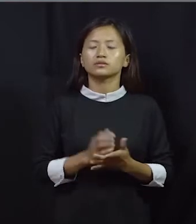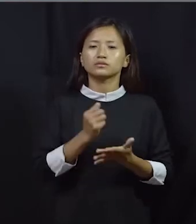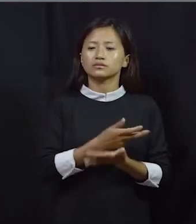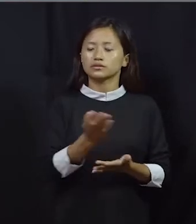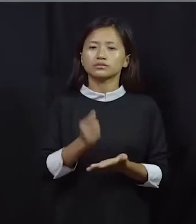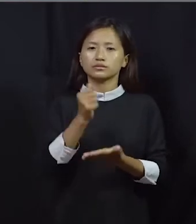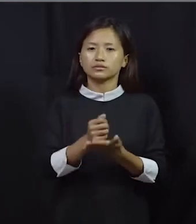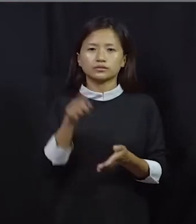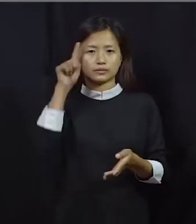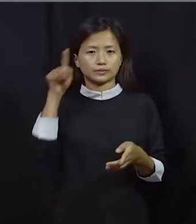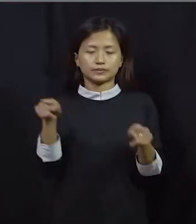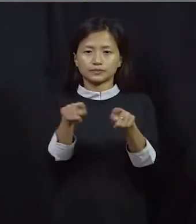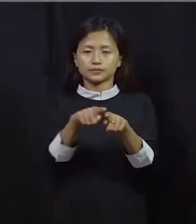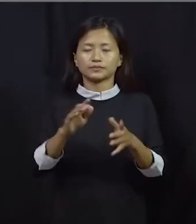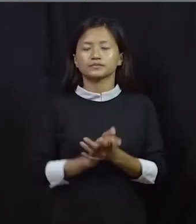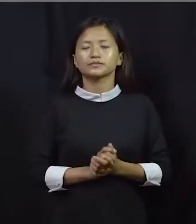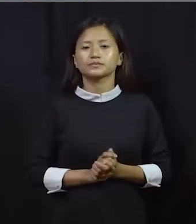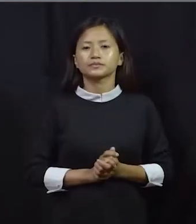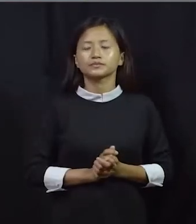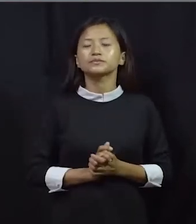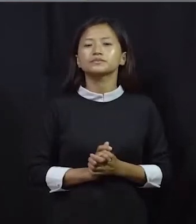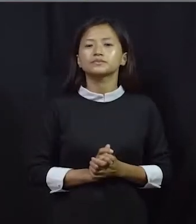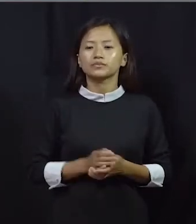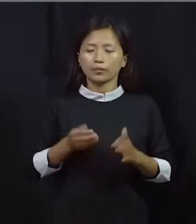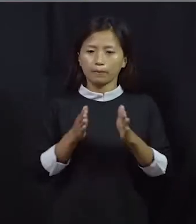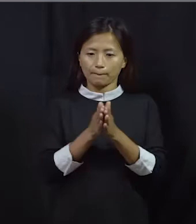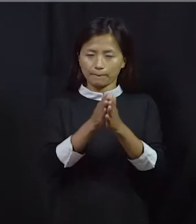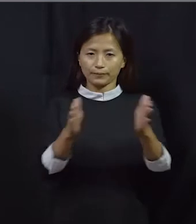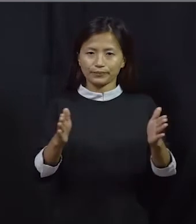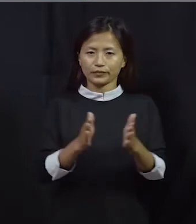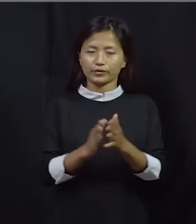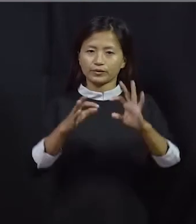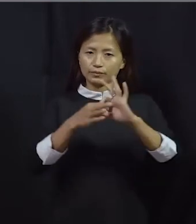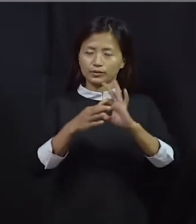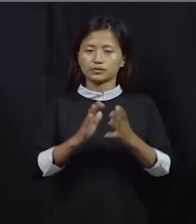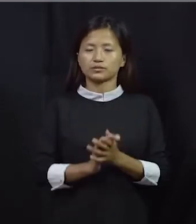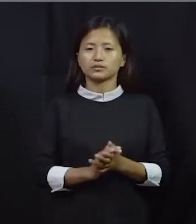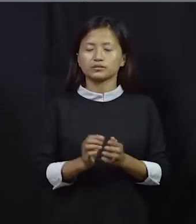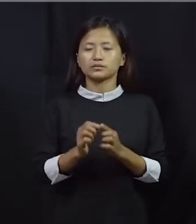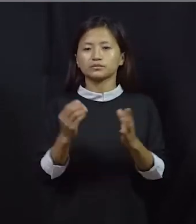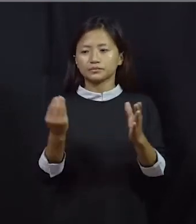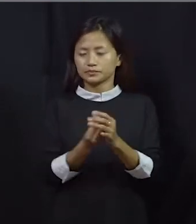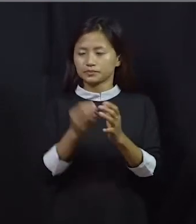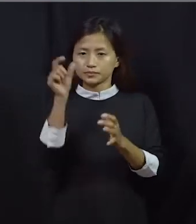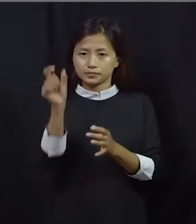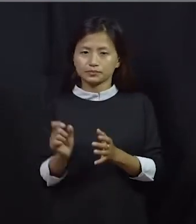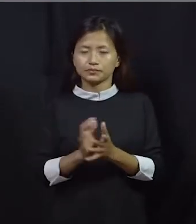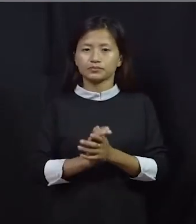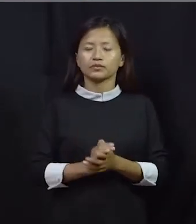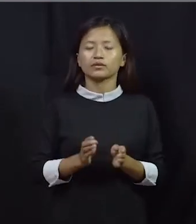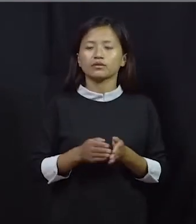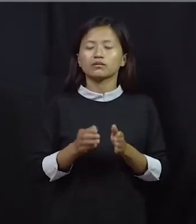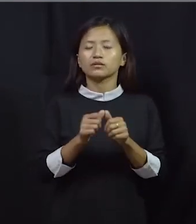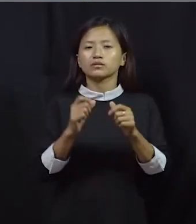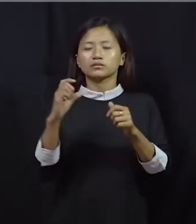be an agreement. There should be an agreement between the partners. So this agreement, according to the